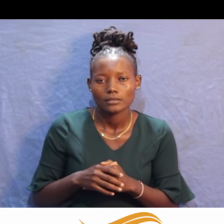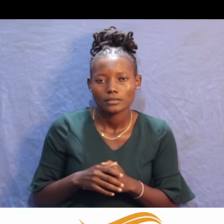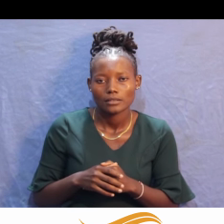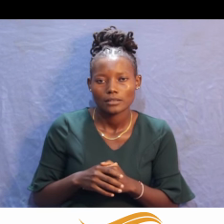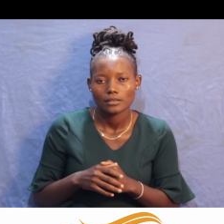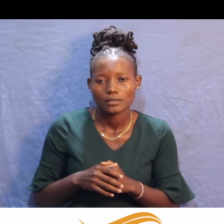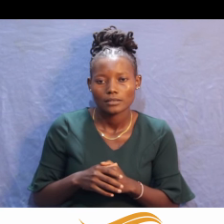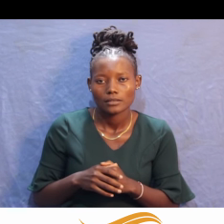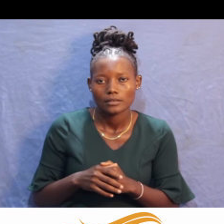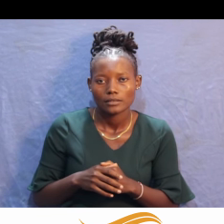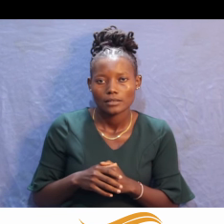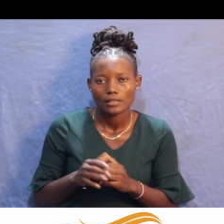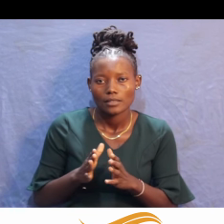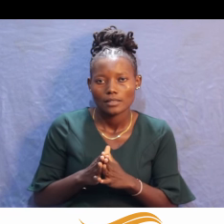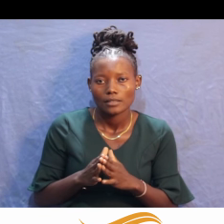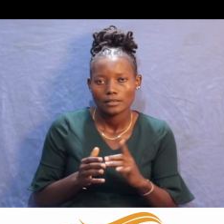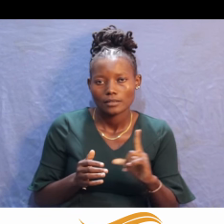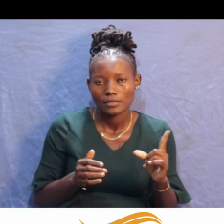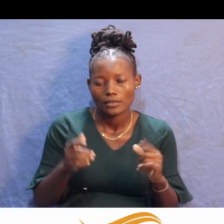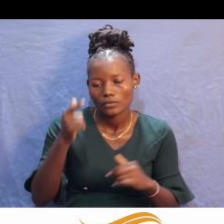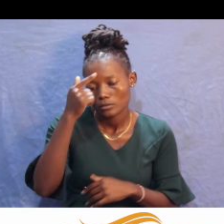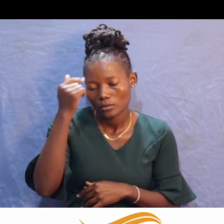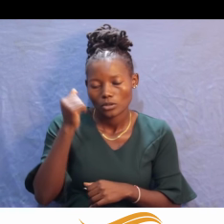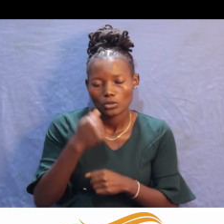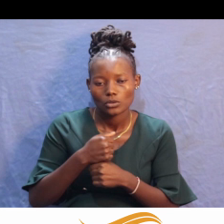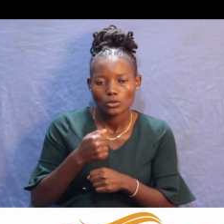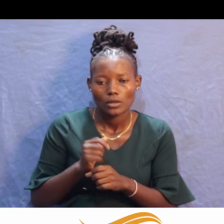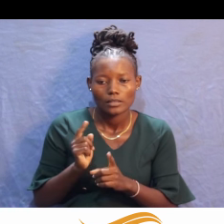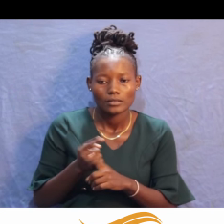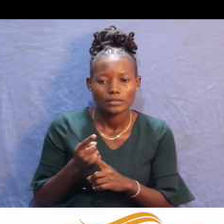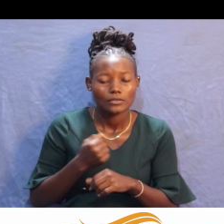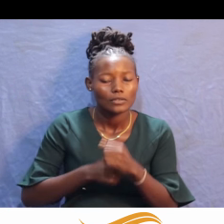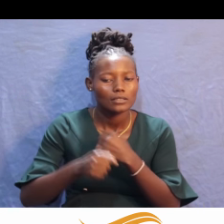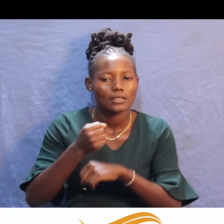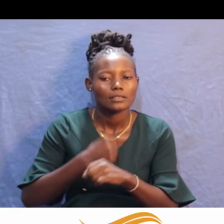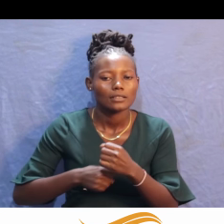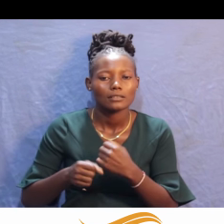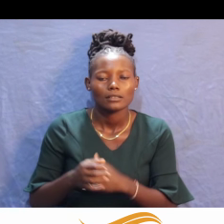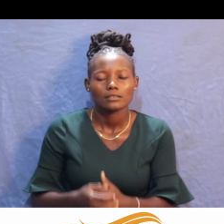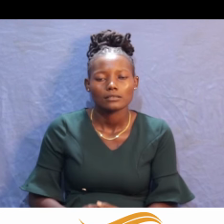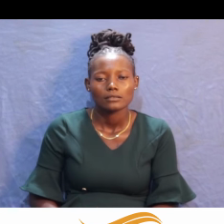minute than the guy on the left because he's working a different type of exercise.